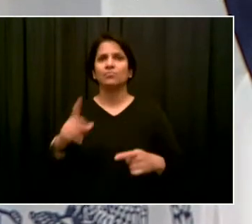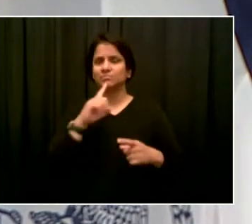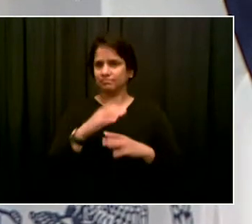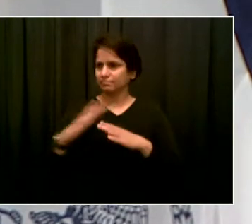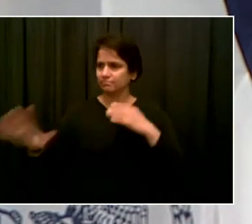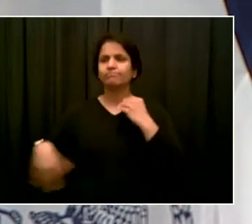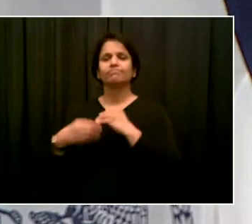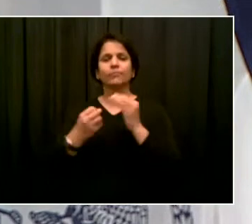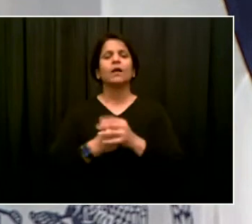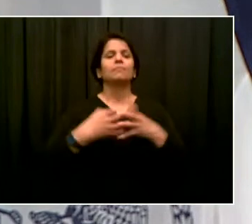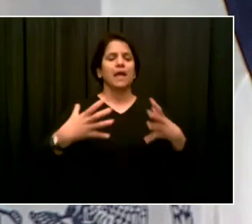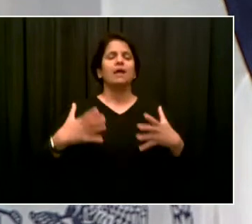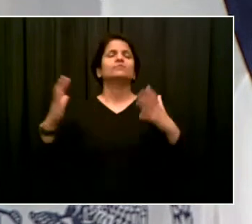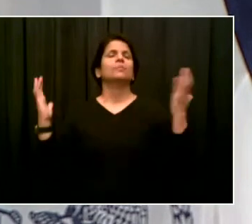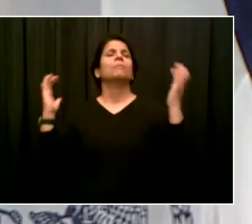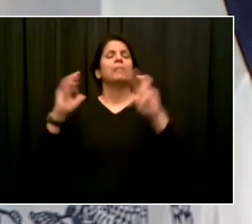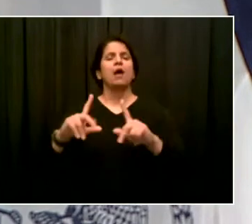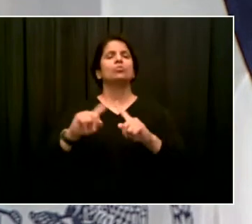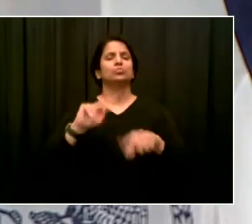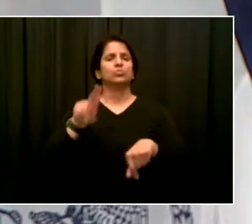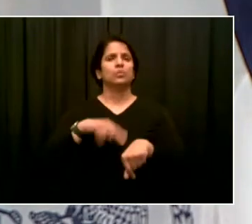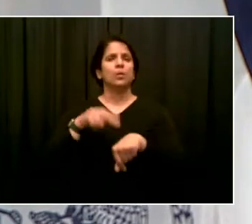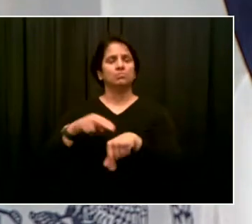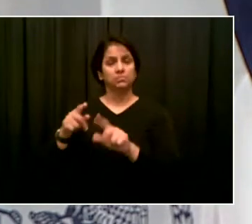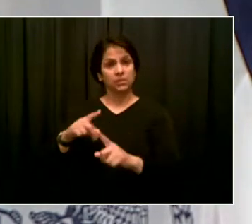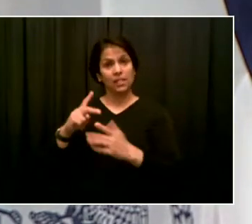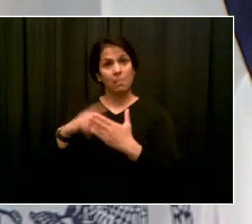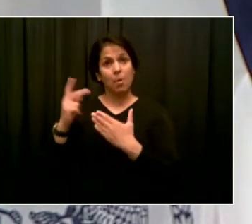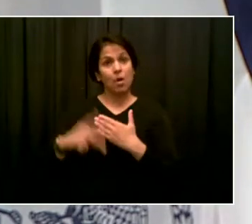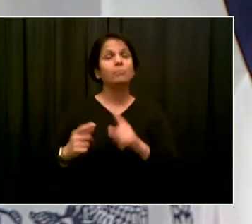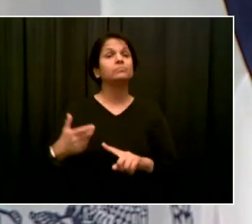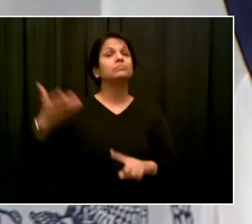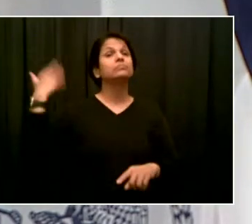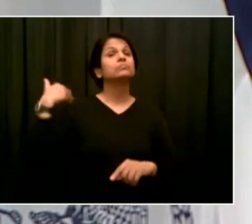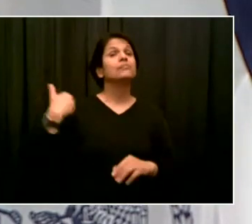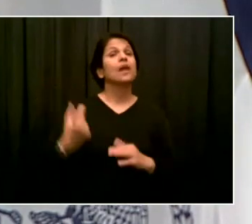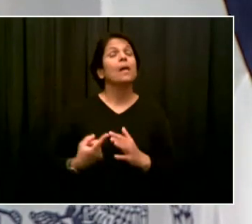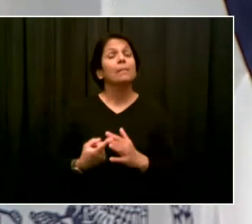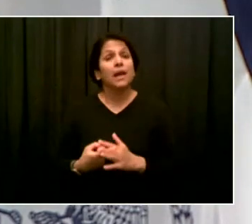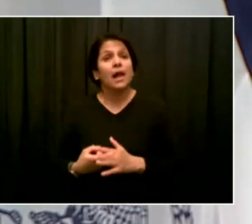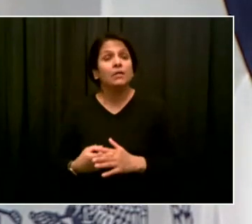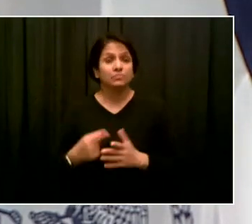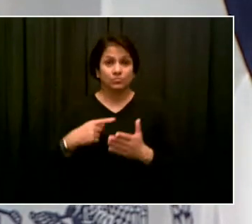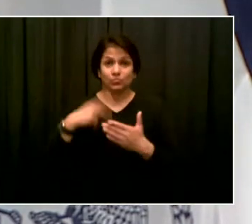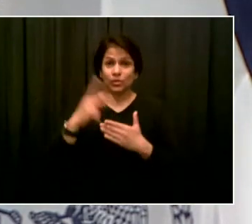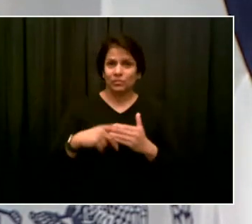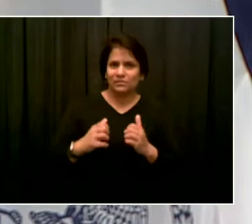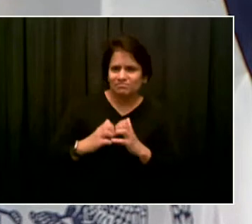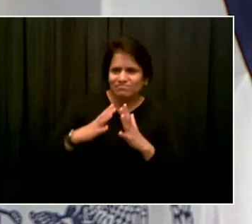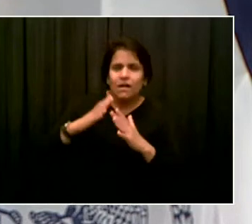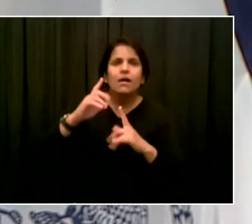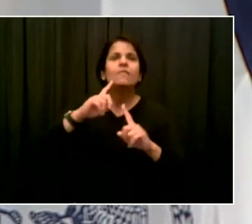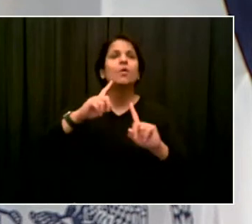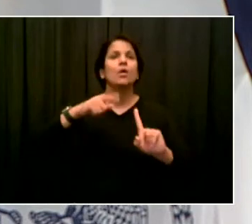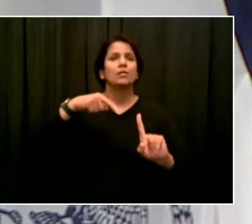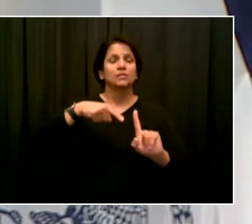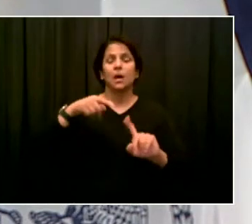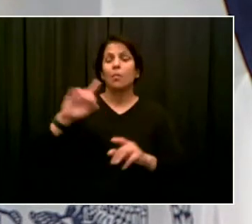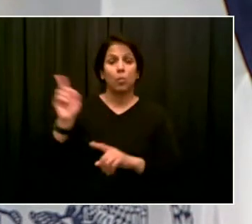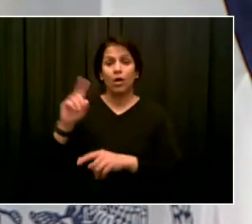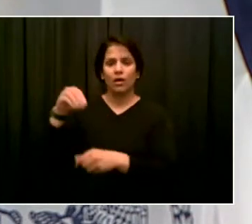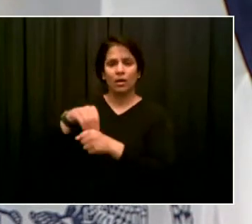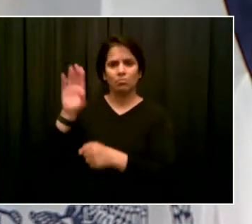initially that program was slated to begin only in Brooklyn and then expand to the other boroughs. Now it